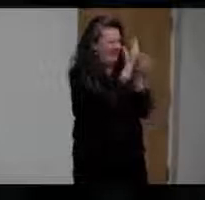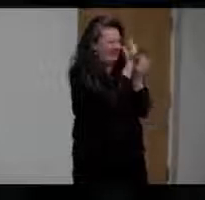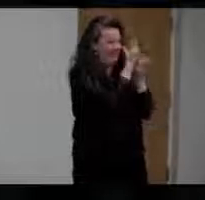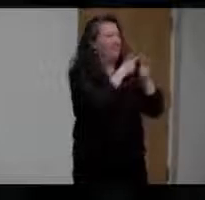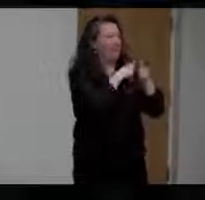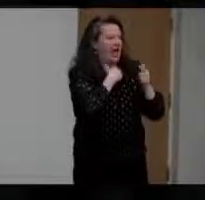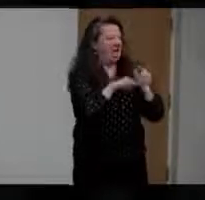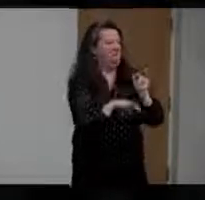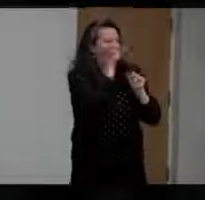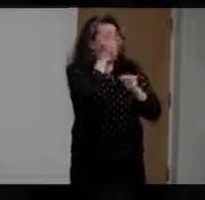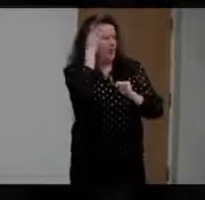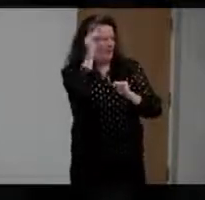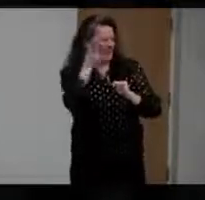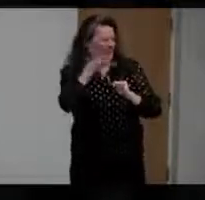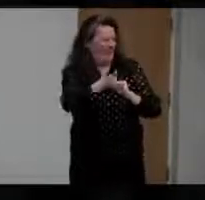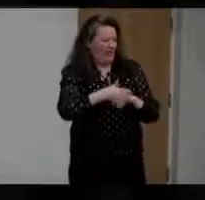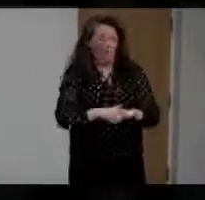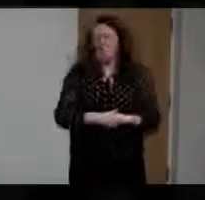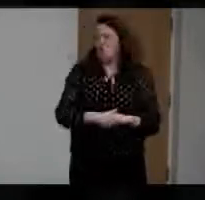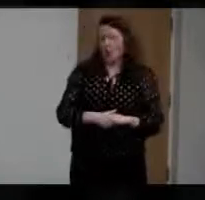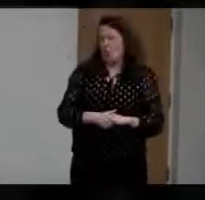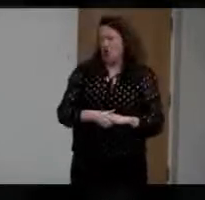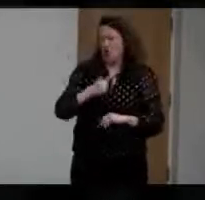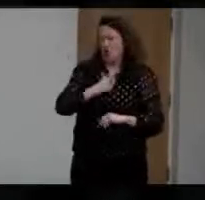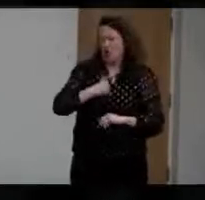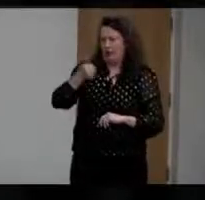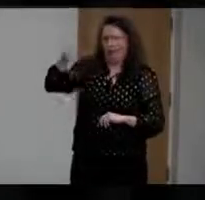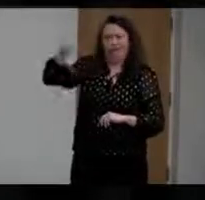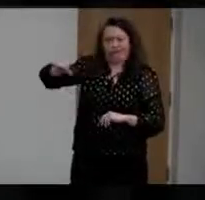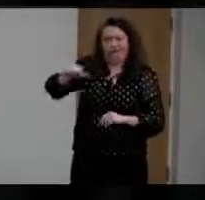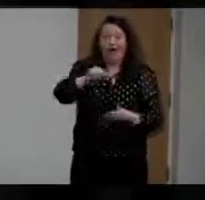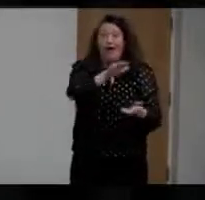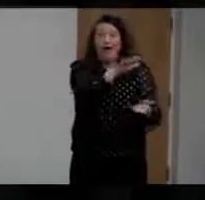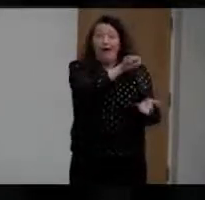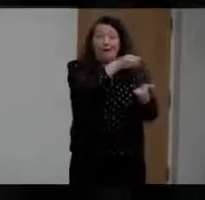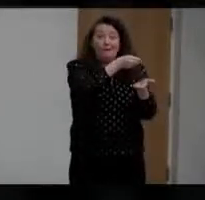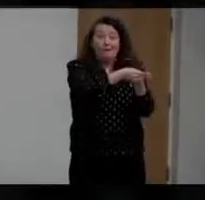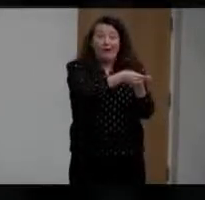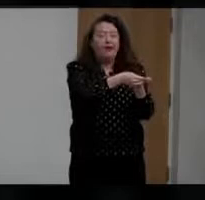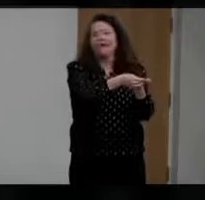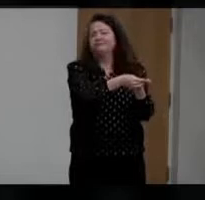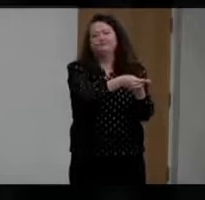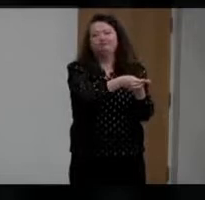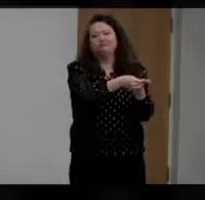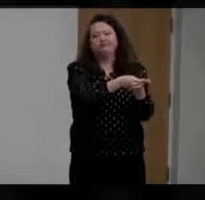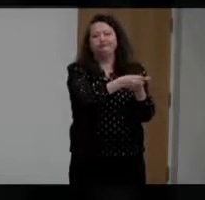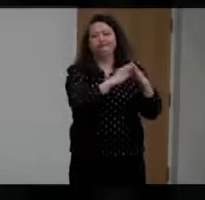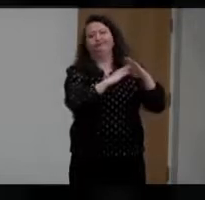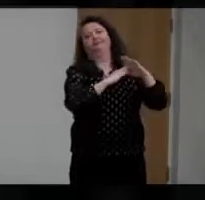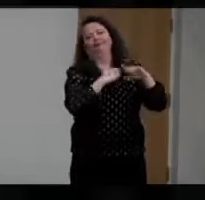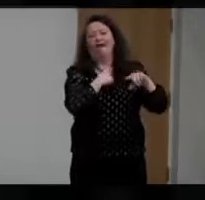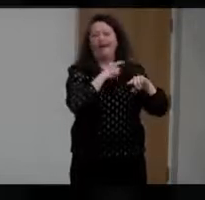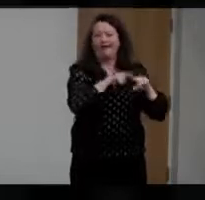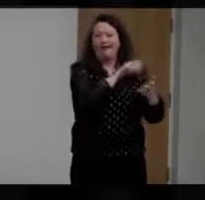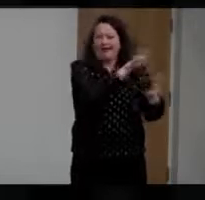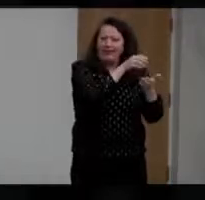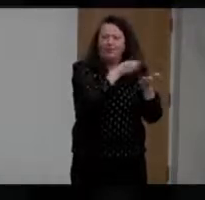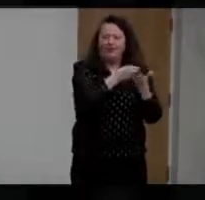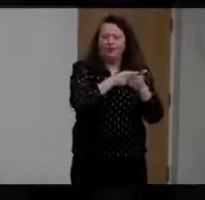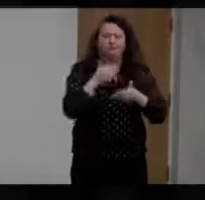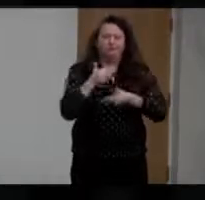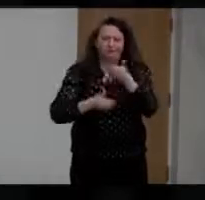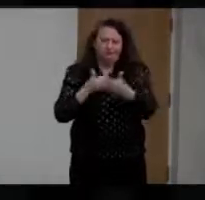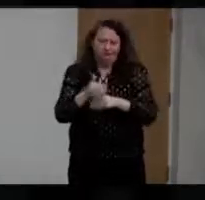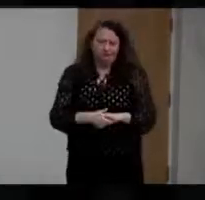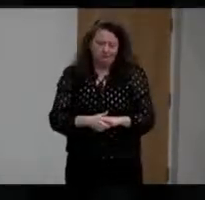that. So we get these grant after grant after grant turned down, and I'd say to my students, well, at least we can take consolation in the fact that the guy who turned us